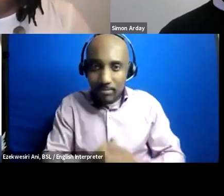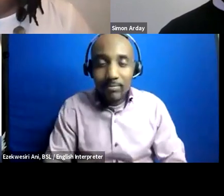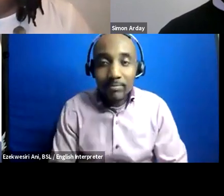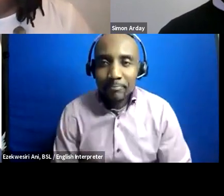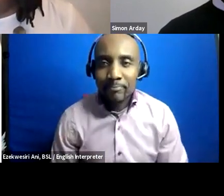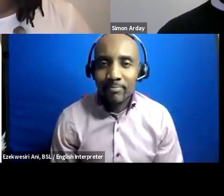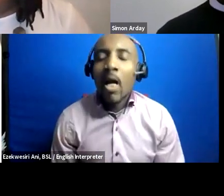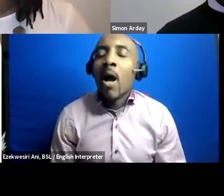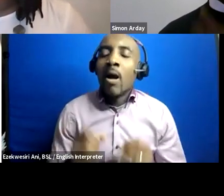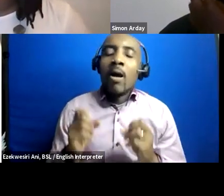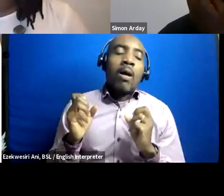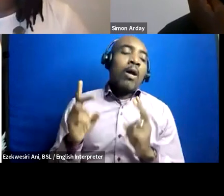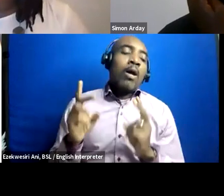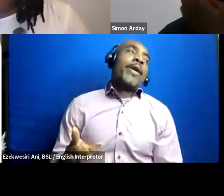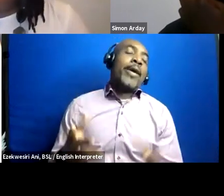Okay.